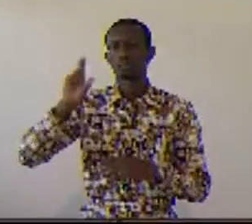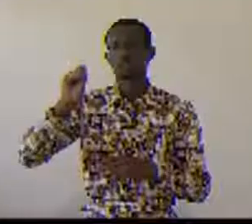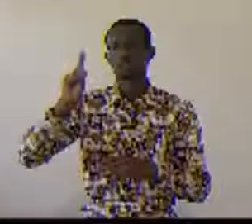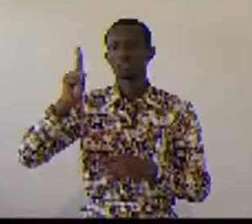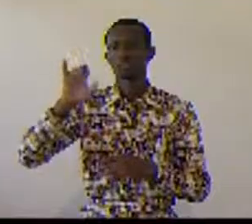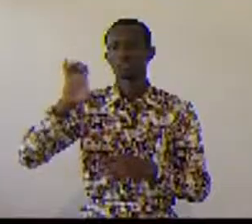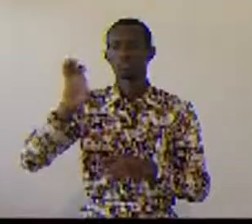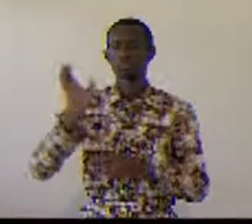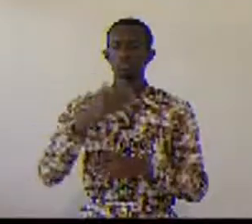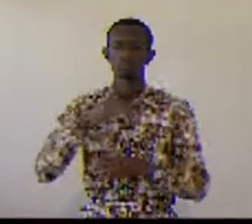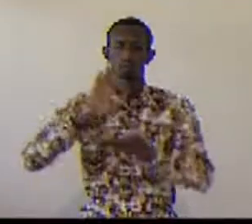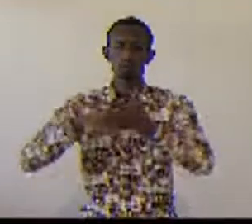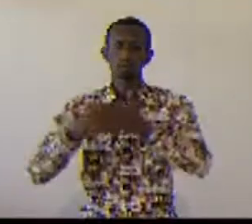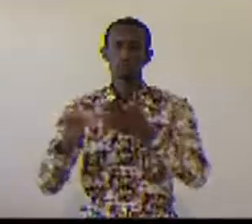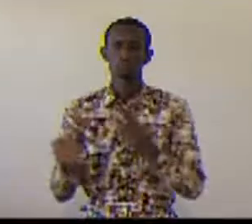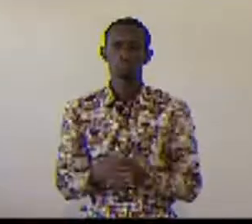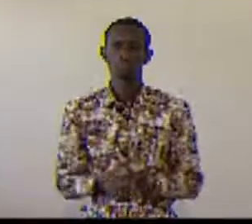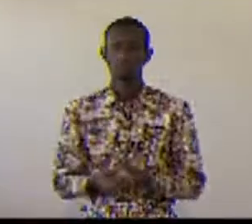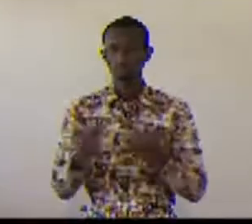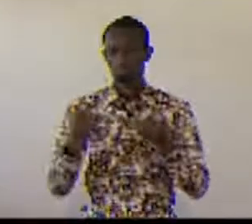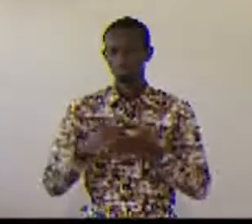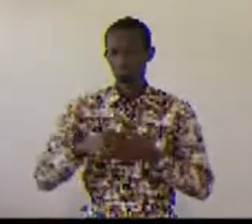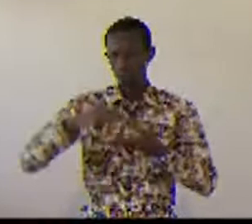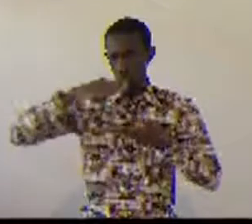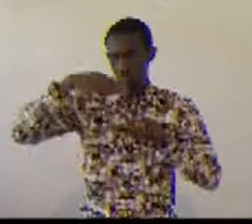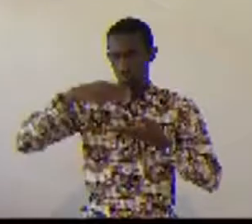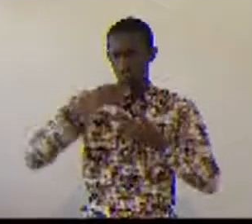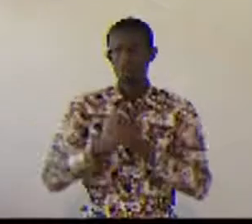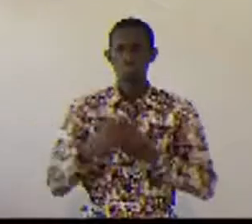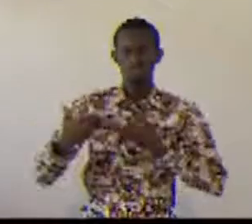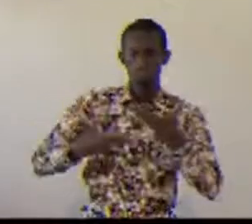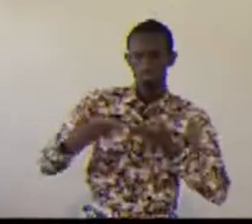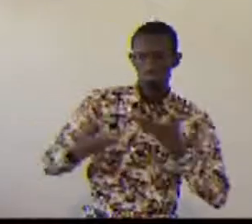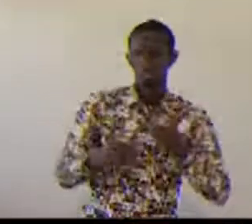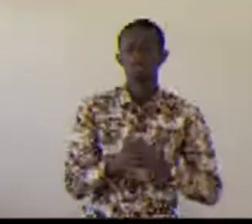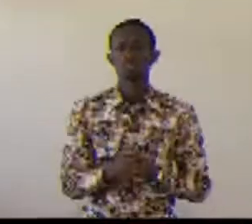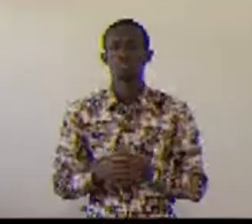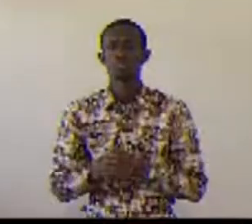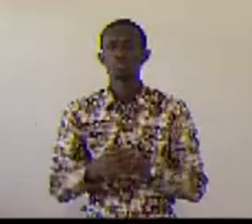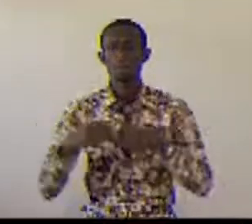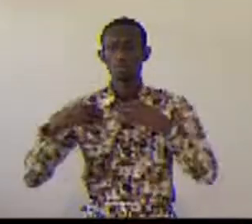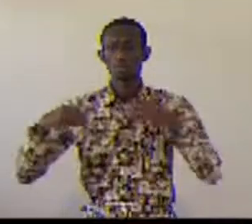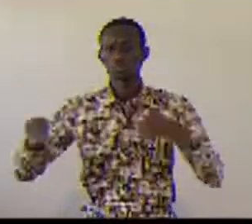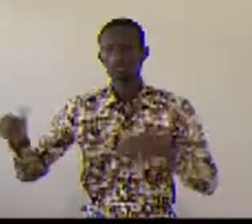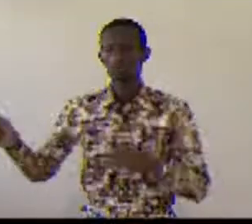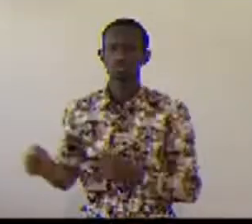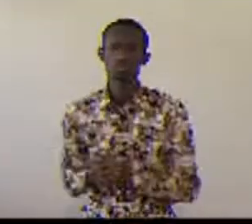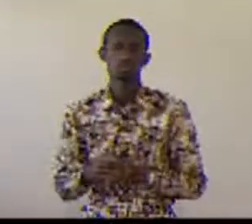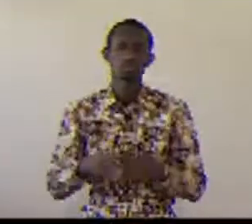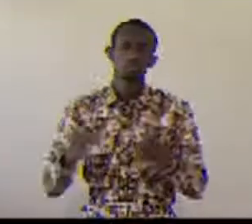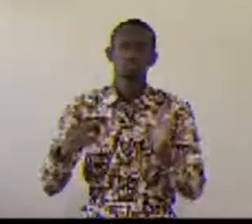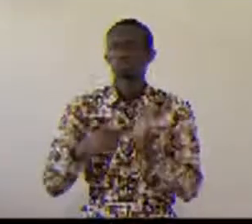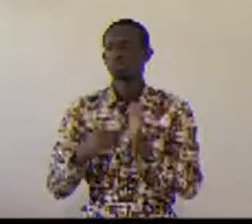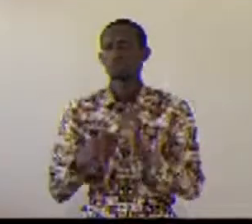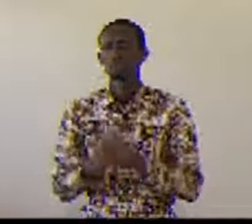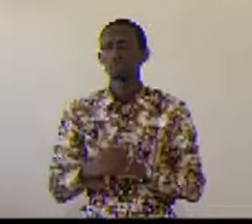points. We have discussed other properties like the variation of atomic radius,